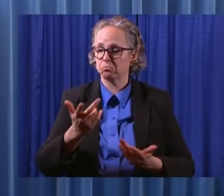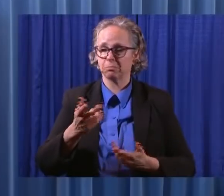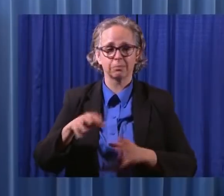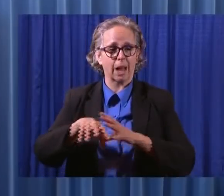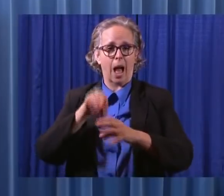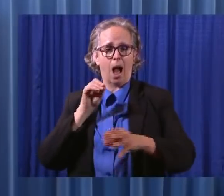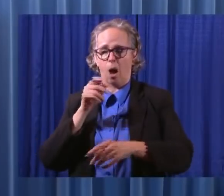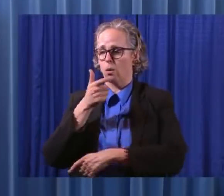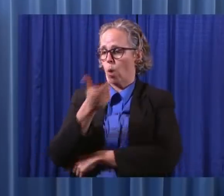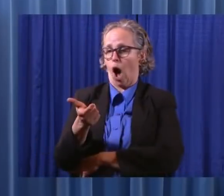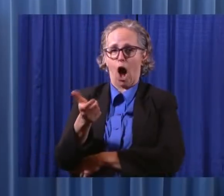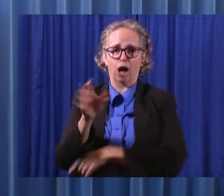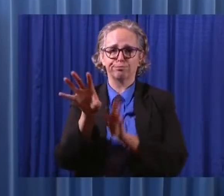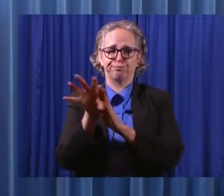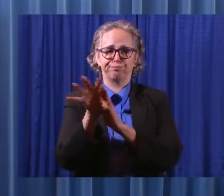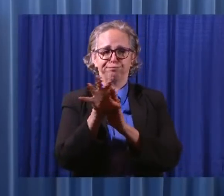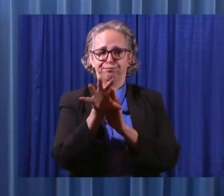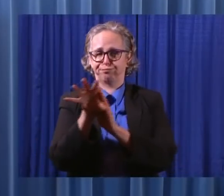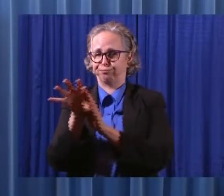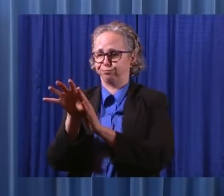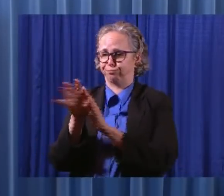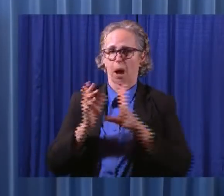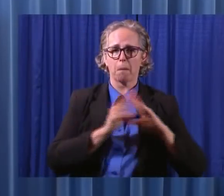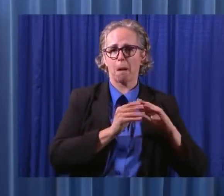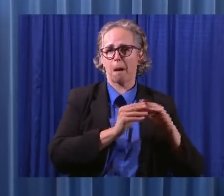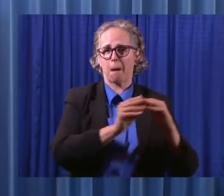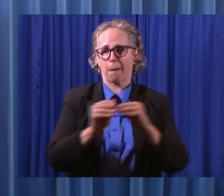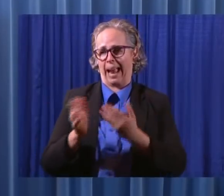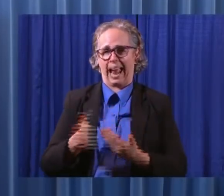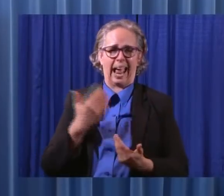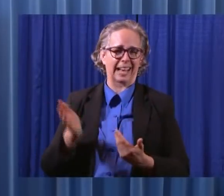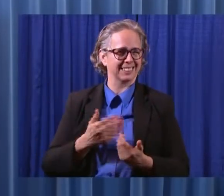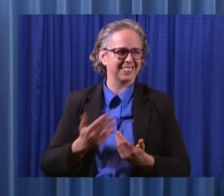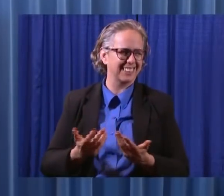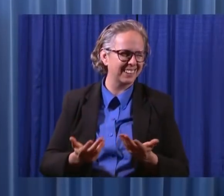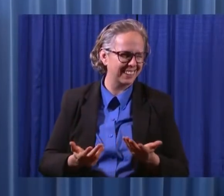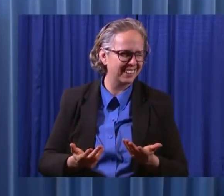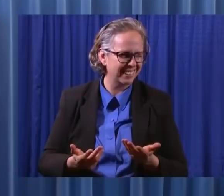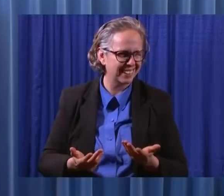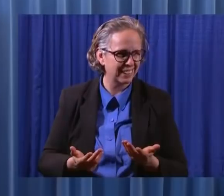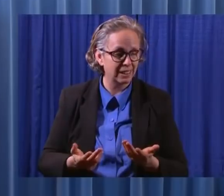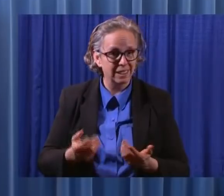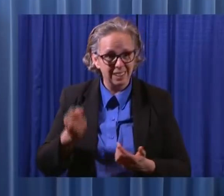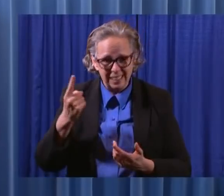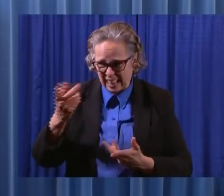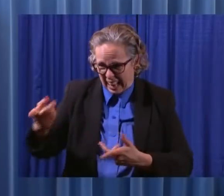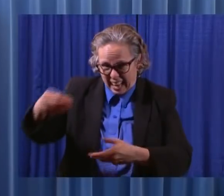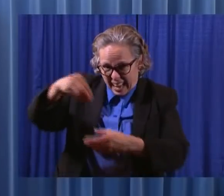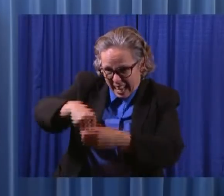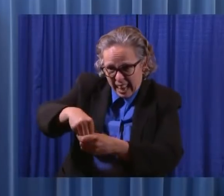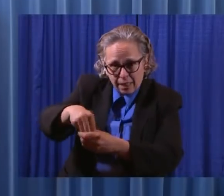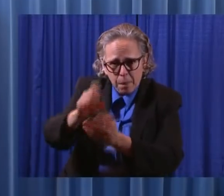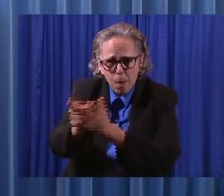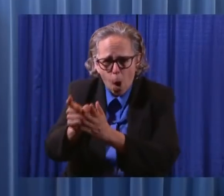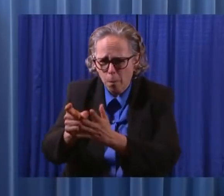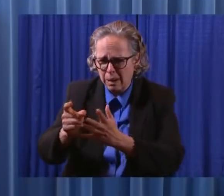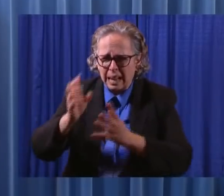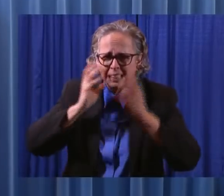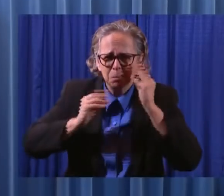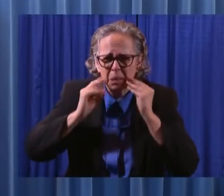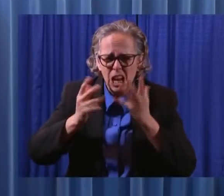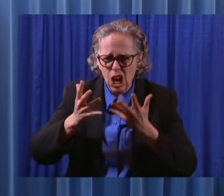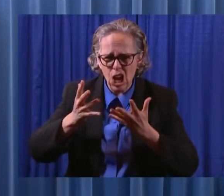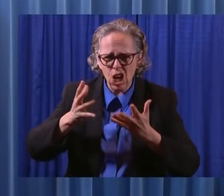the people who are making those decisions, from mayors to chiefs of police to the